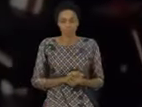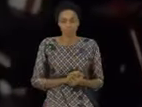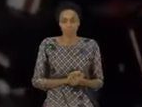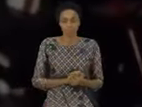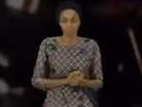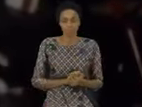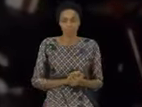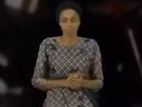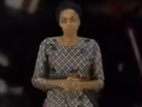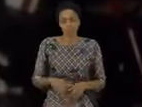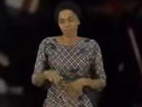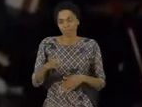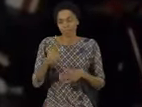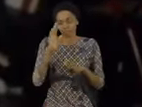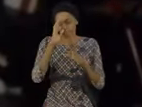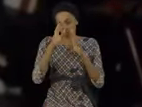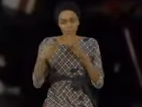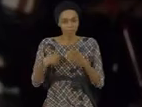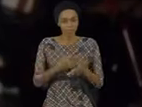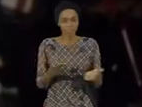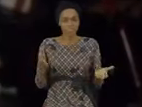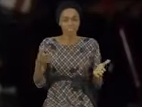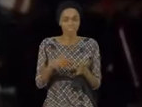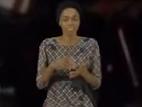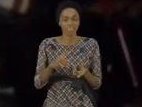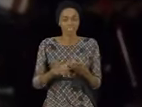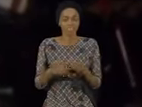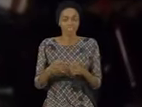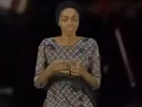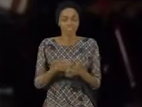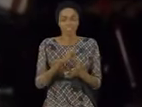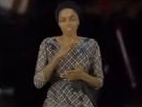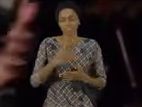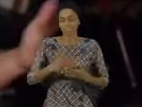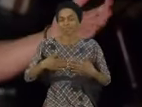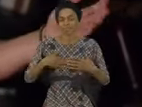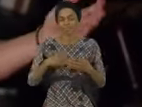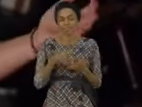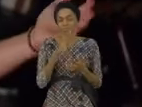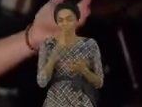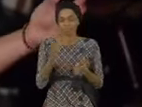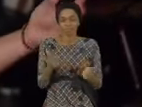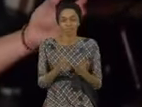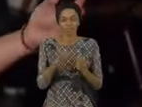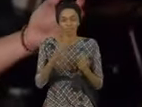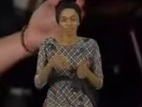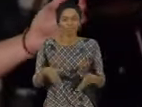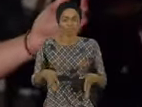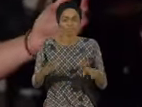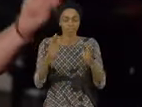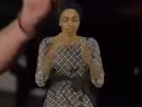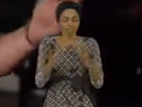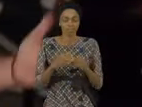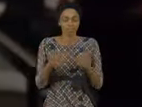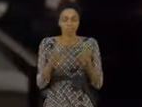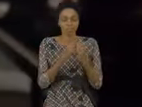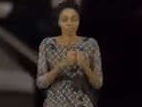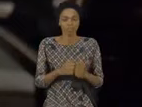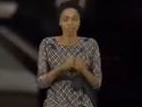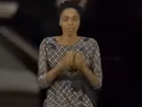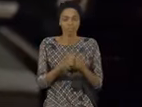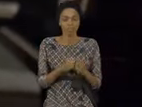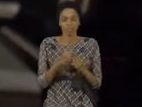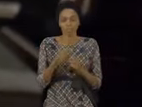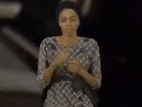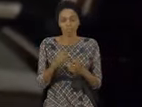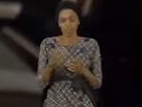Well, hi again, friends. My name is Aaron. So great to be with you. Hey, let's join worship together. In one of my favorite